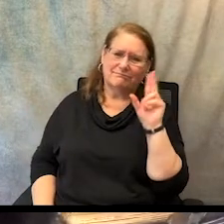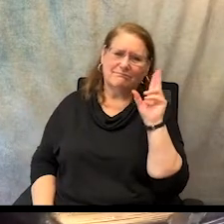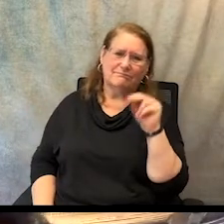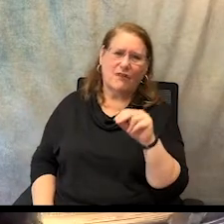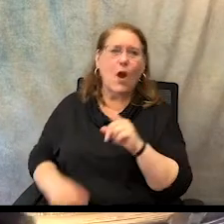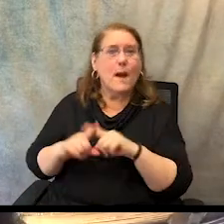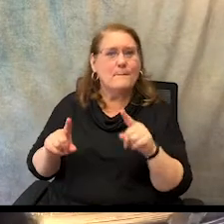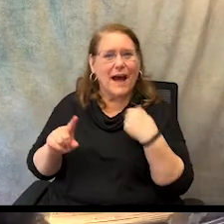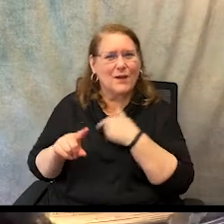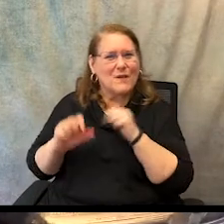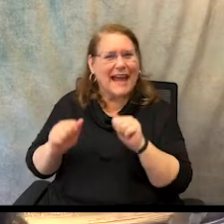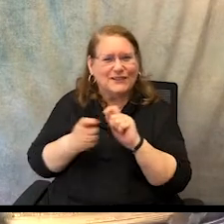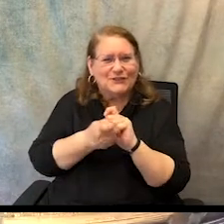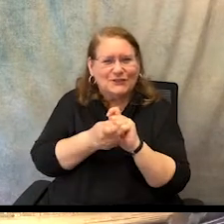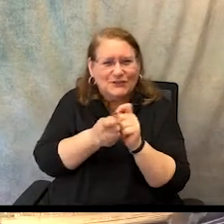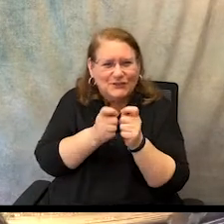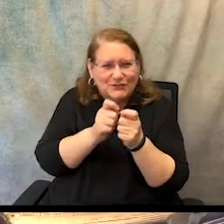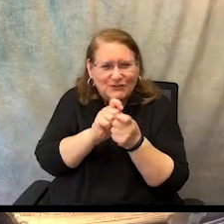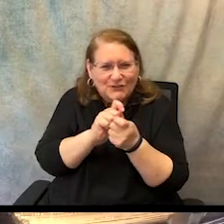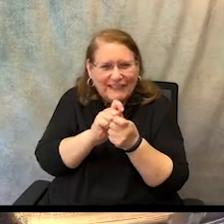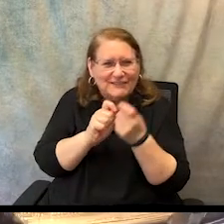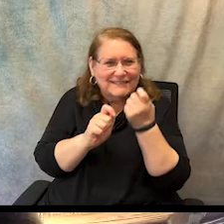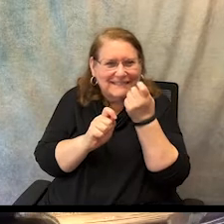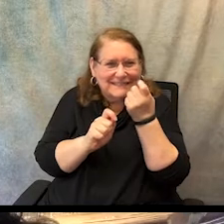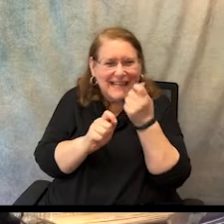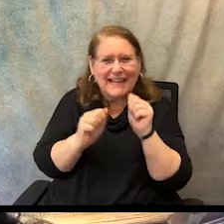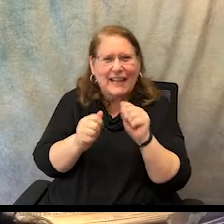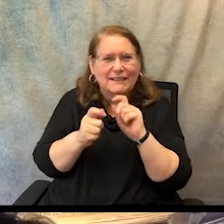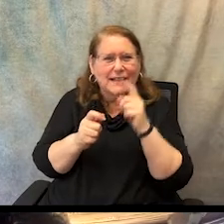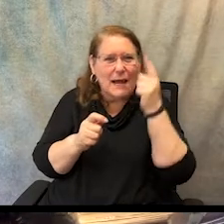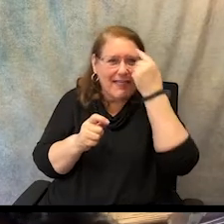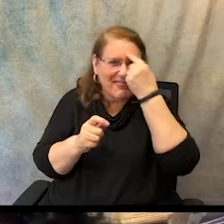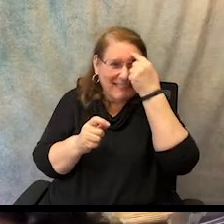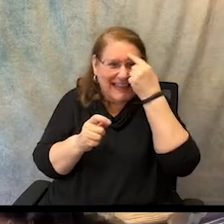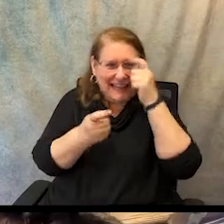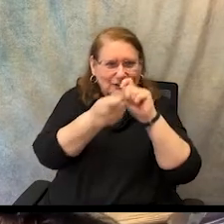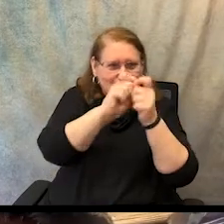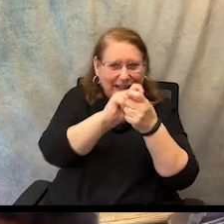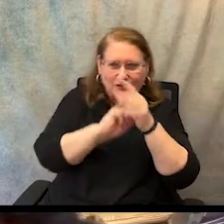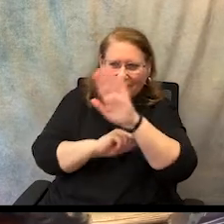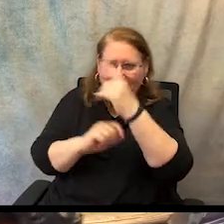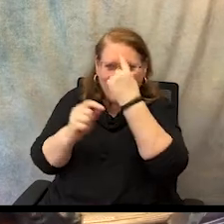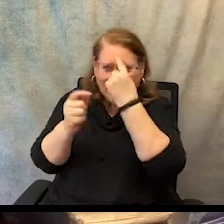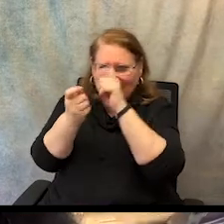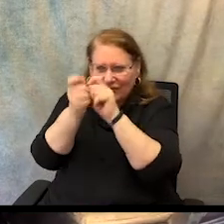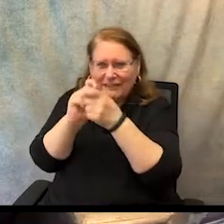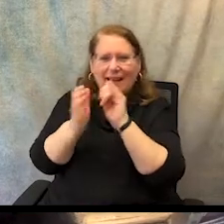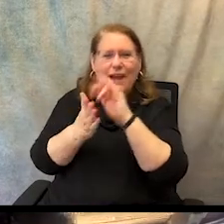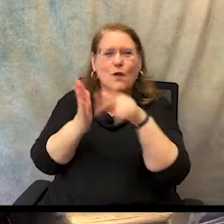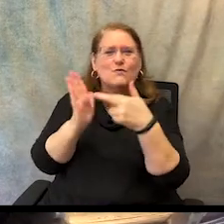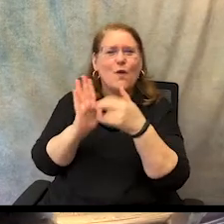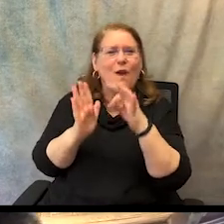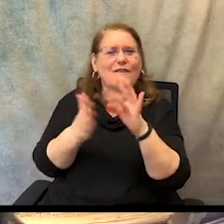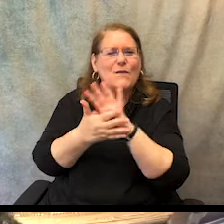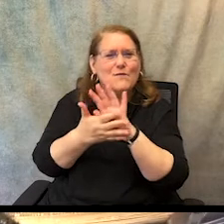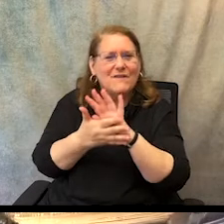No way. But we can change a small thing. We can change some minds in this world. And this is, I think, this is the rule of the movie,